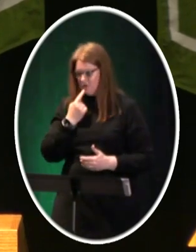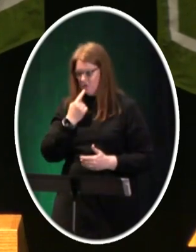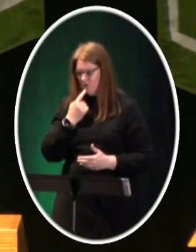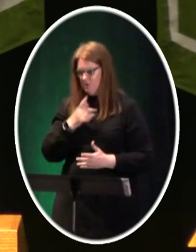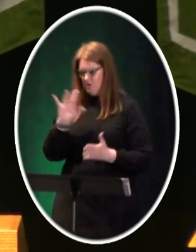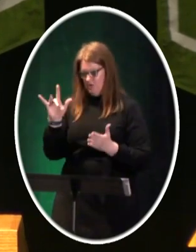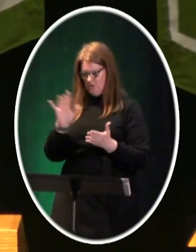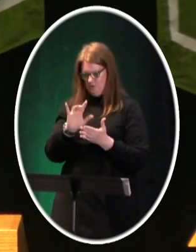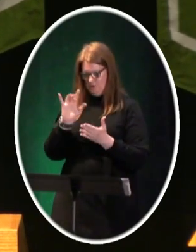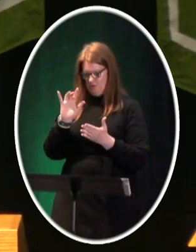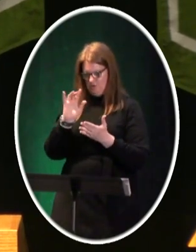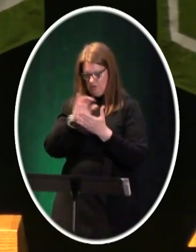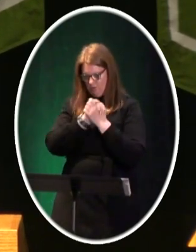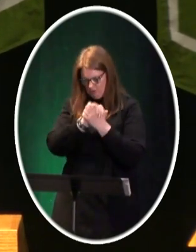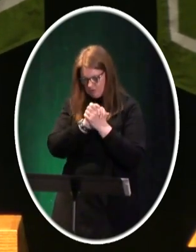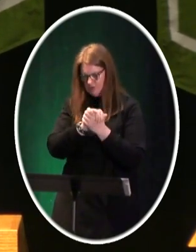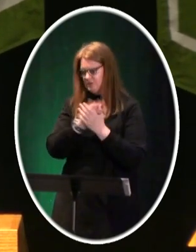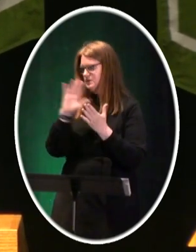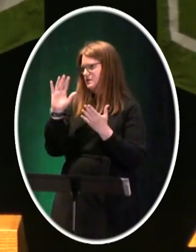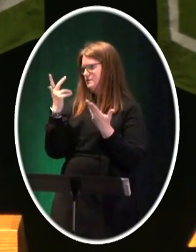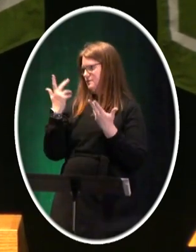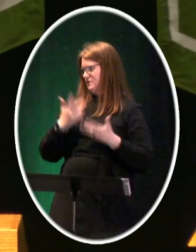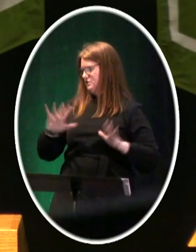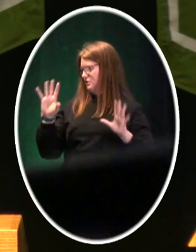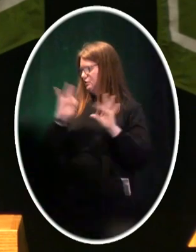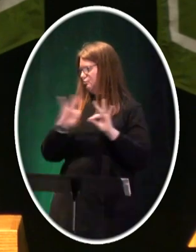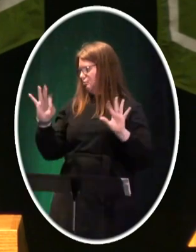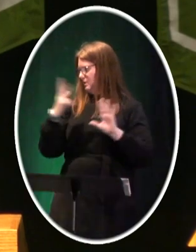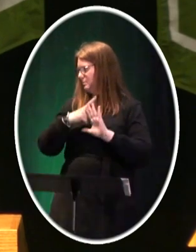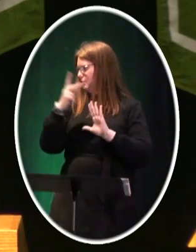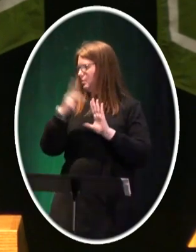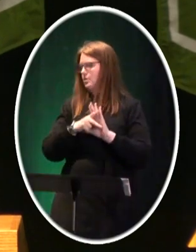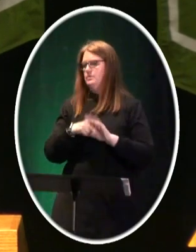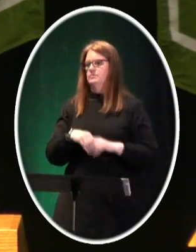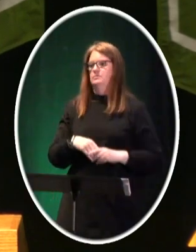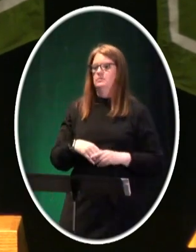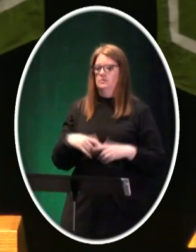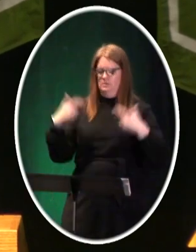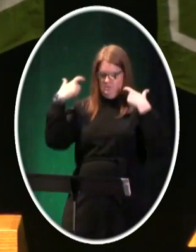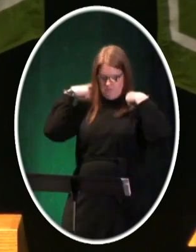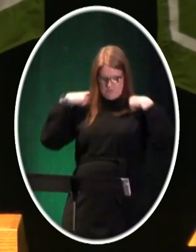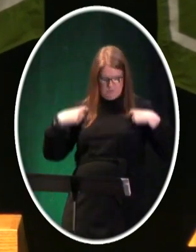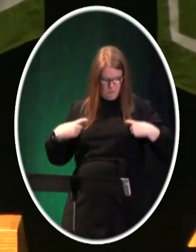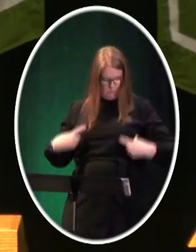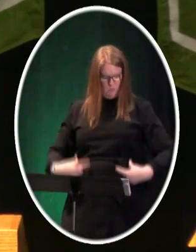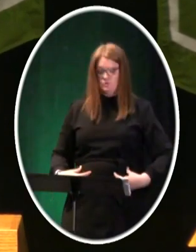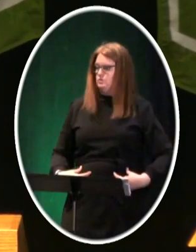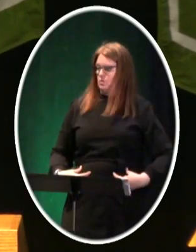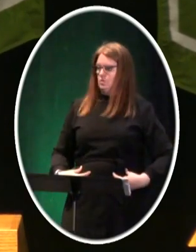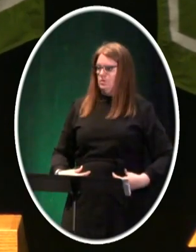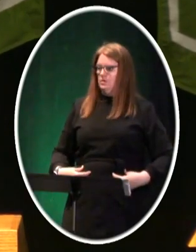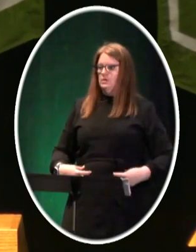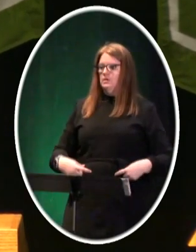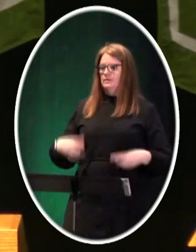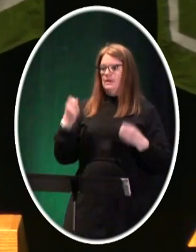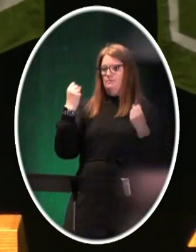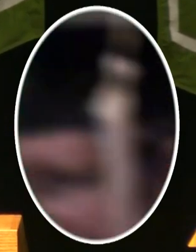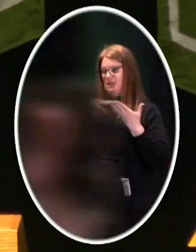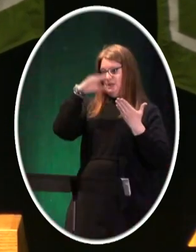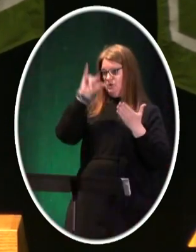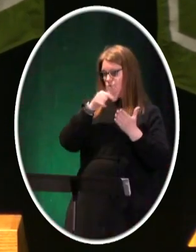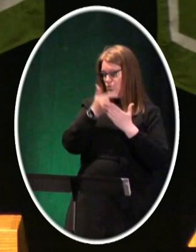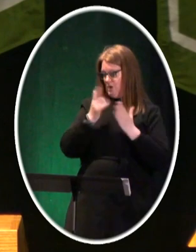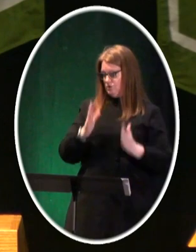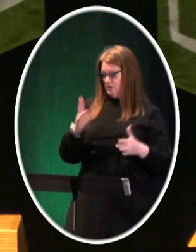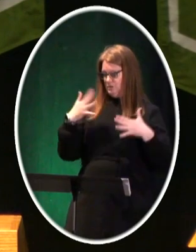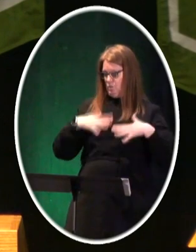the completion of your degree programs. The gold stole that many graduates are wearing this afternoon is a